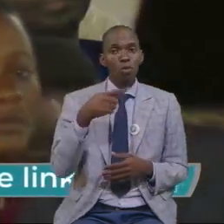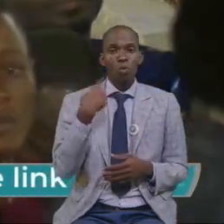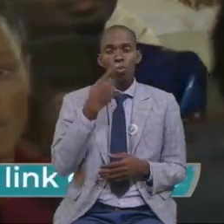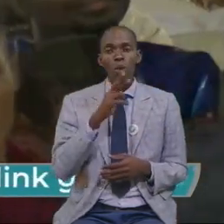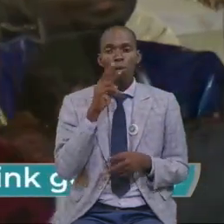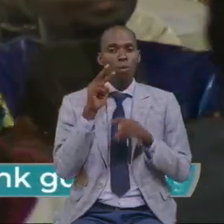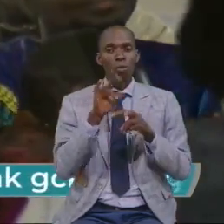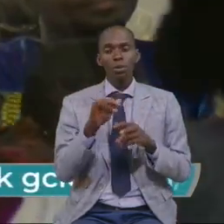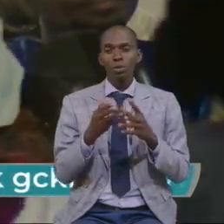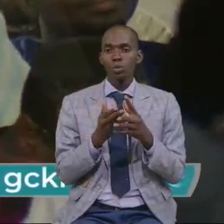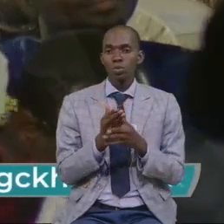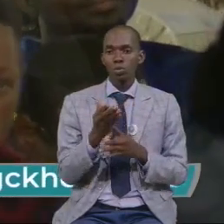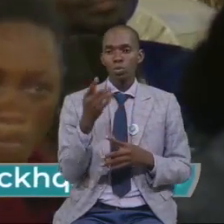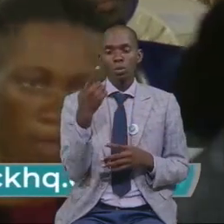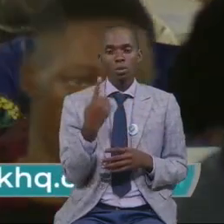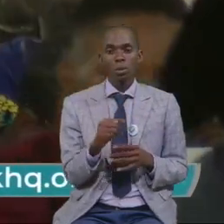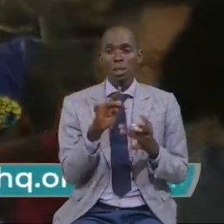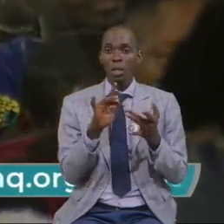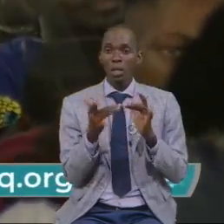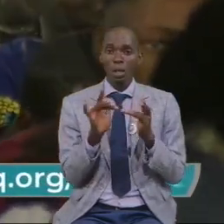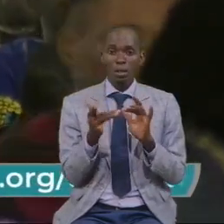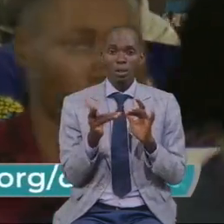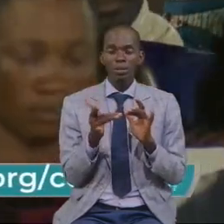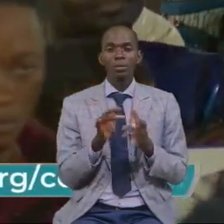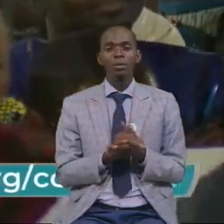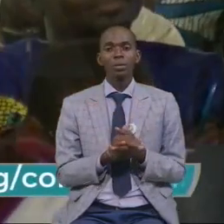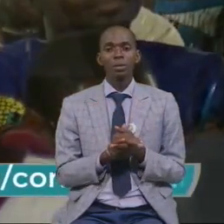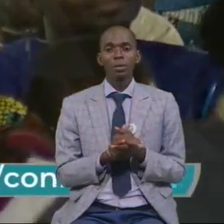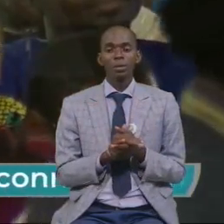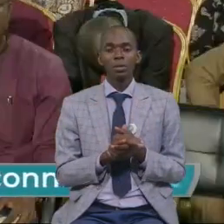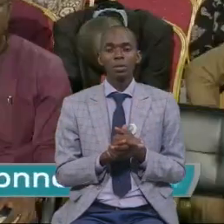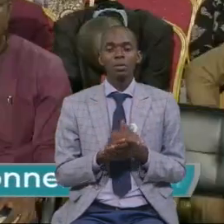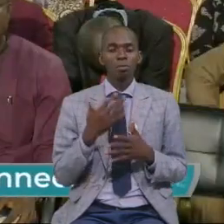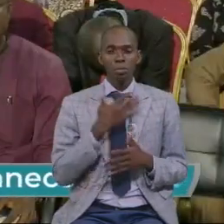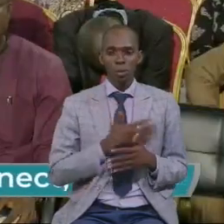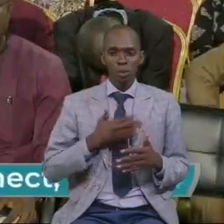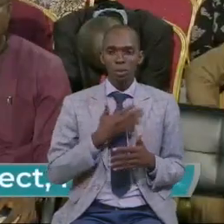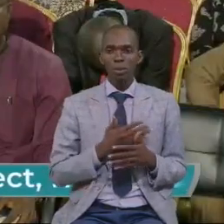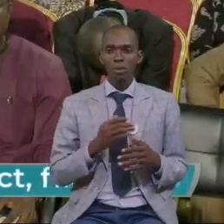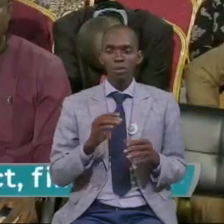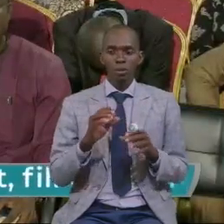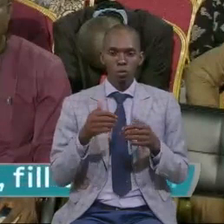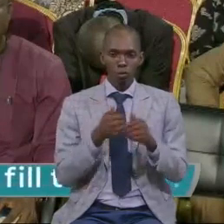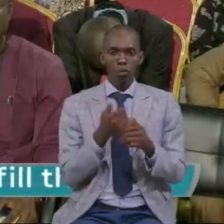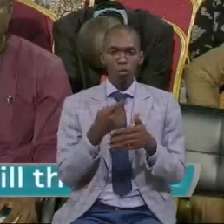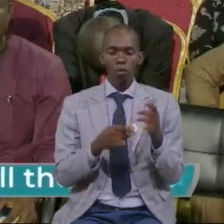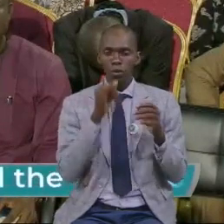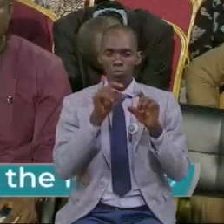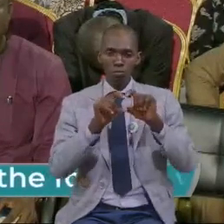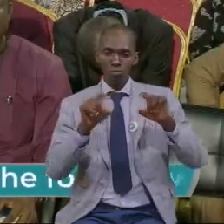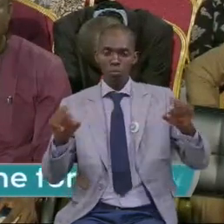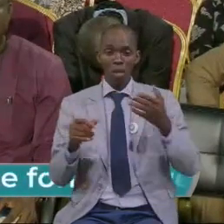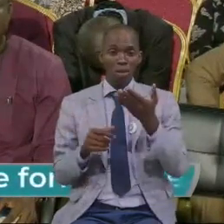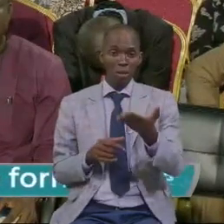displayed. Please ensure, complete it, and forward it. Also, those